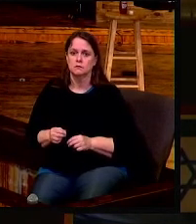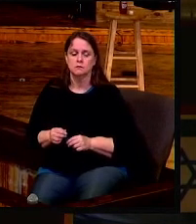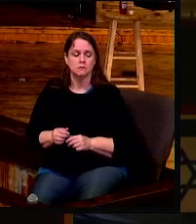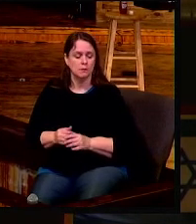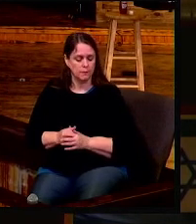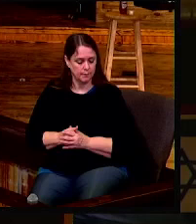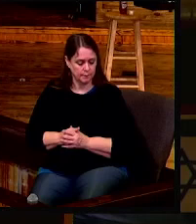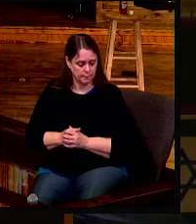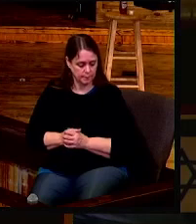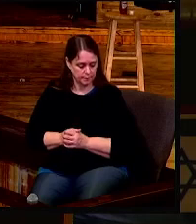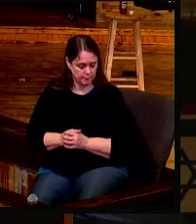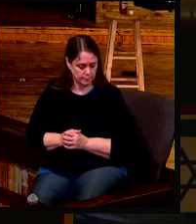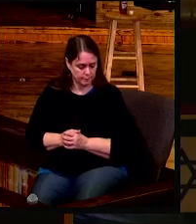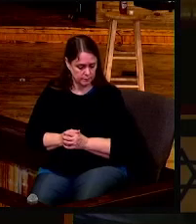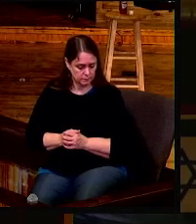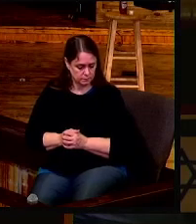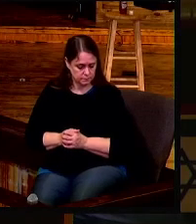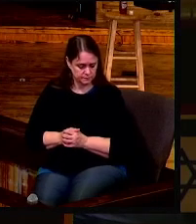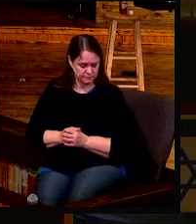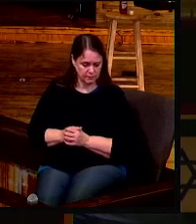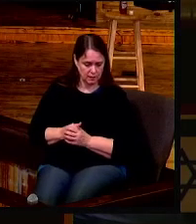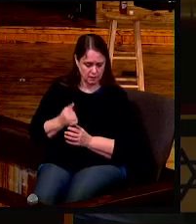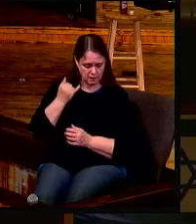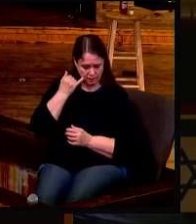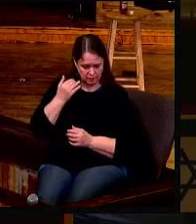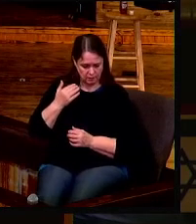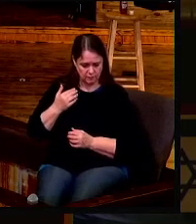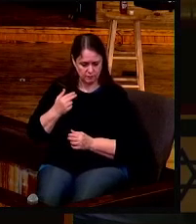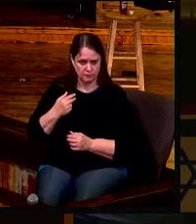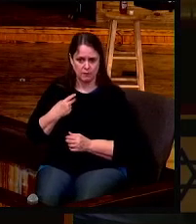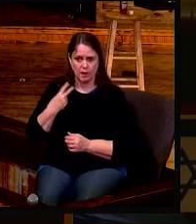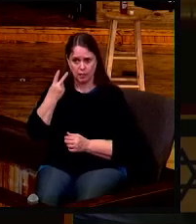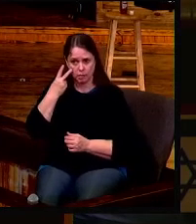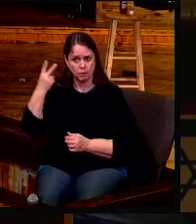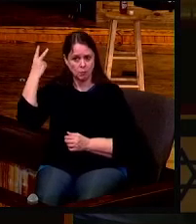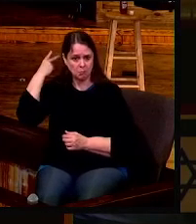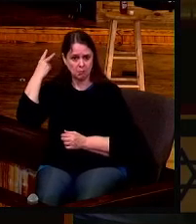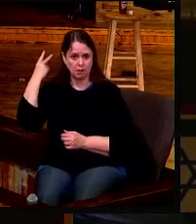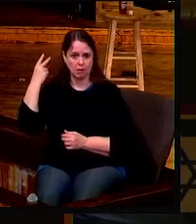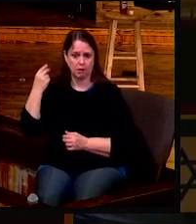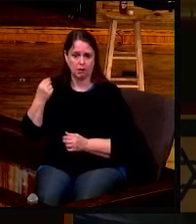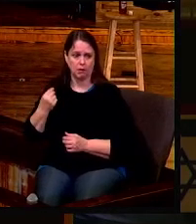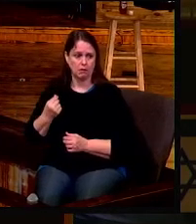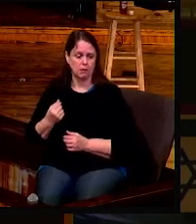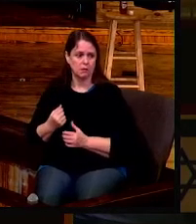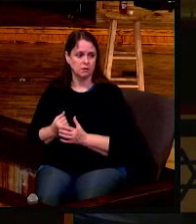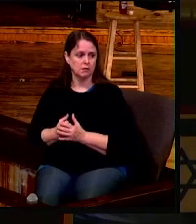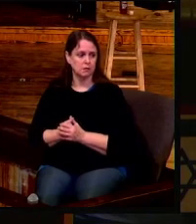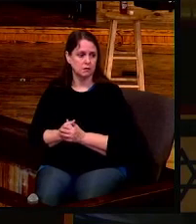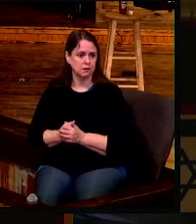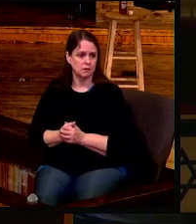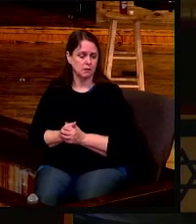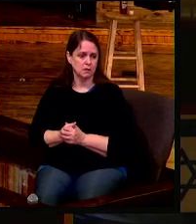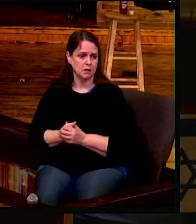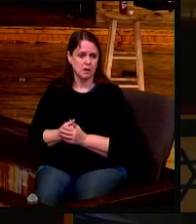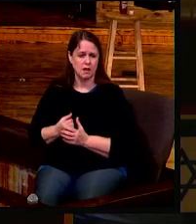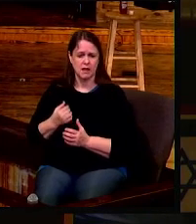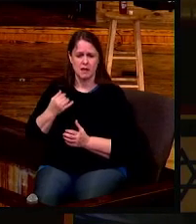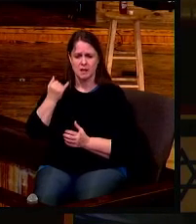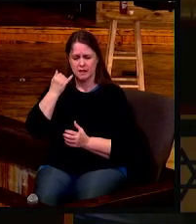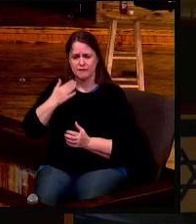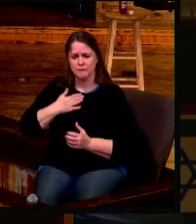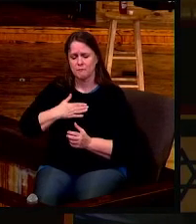Because one of my worst fears now is to look back in 10, 15, 20 years from now and know that my words held my kids back from